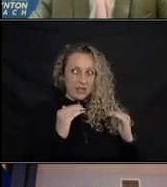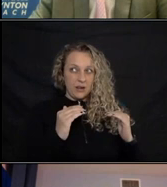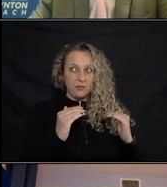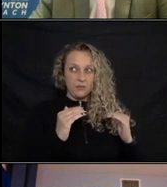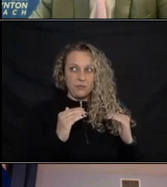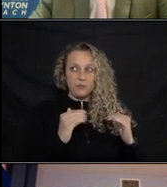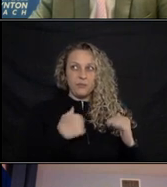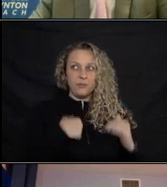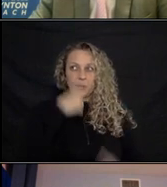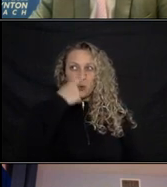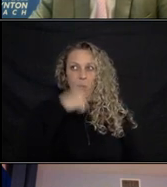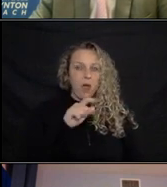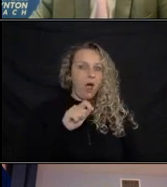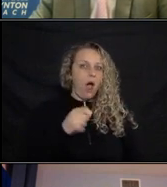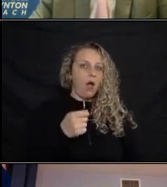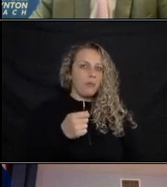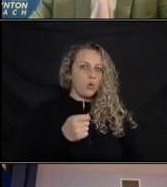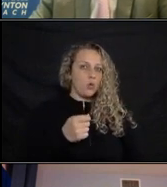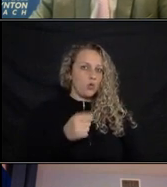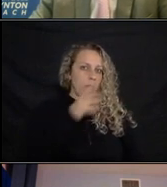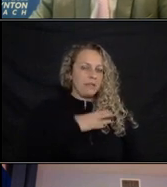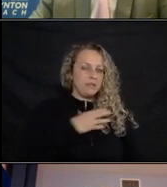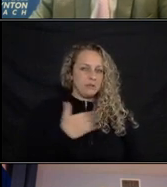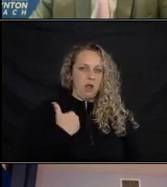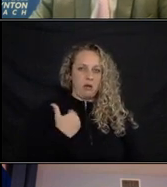unmute Ms. Young? Yes.